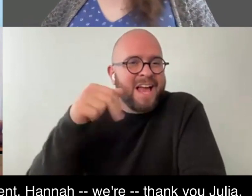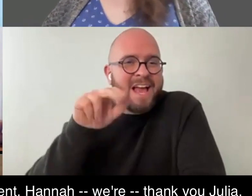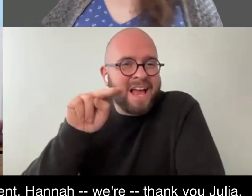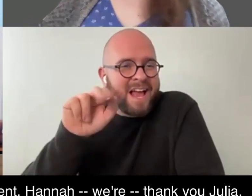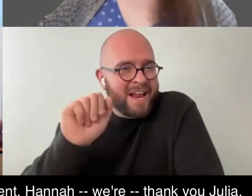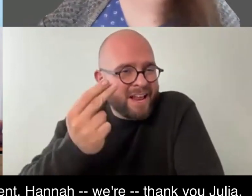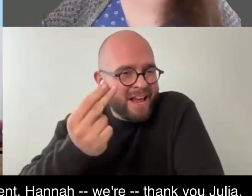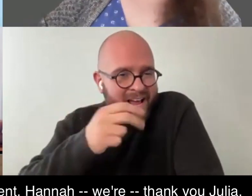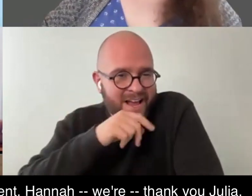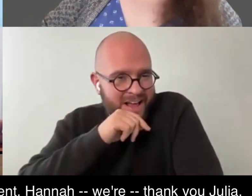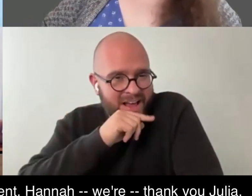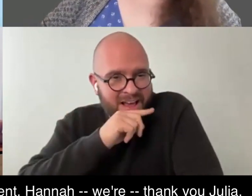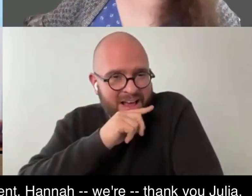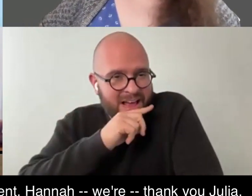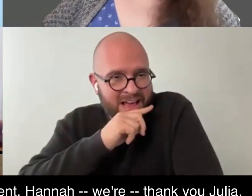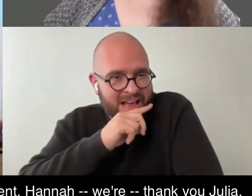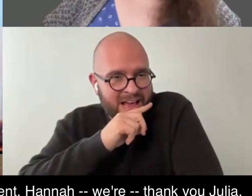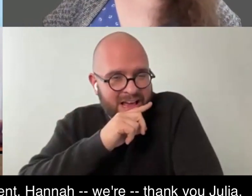we're